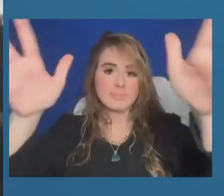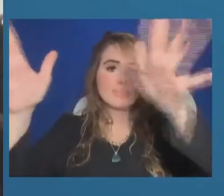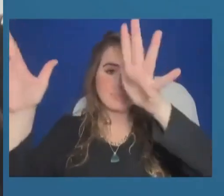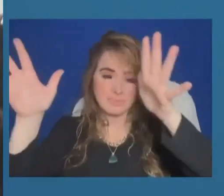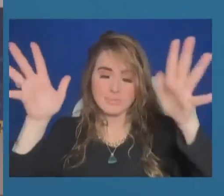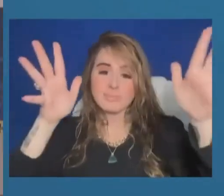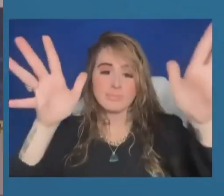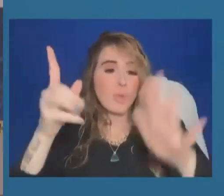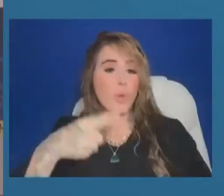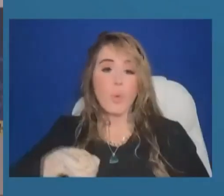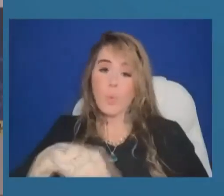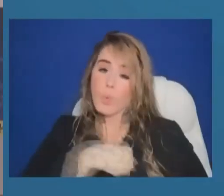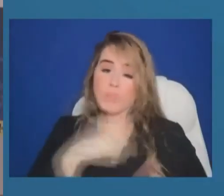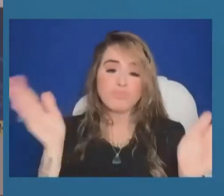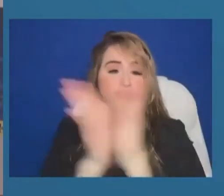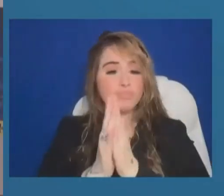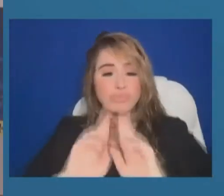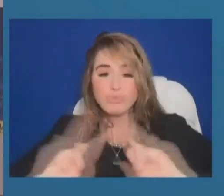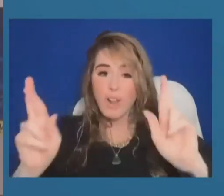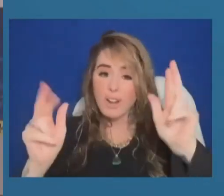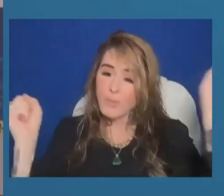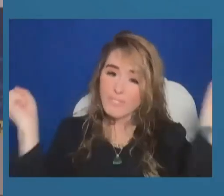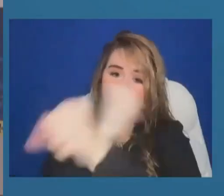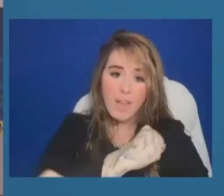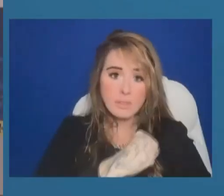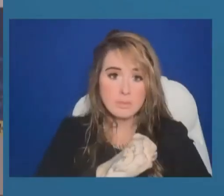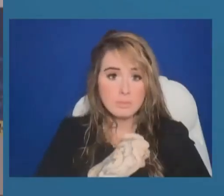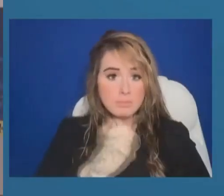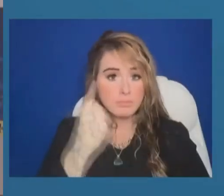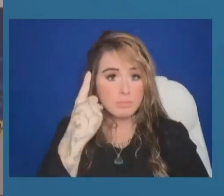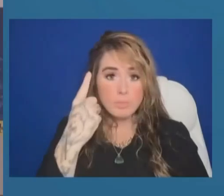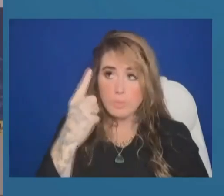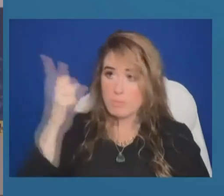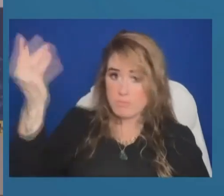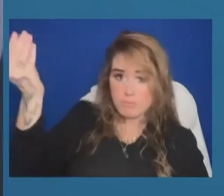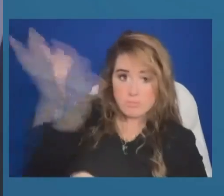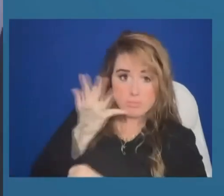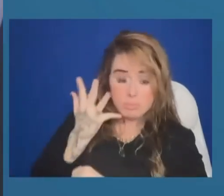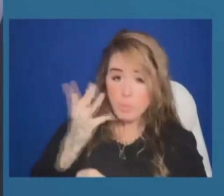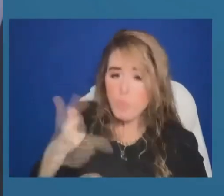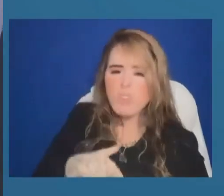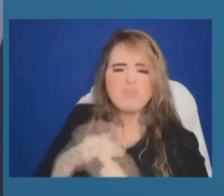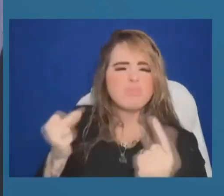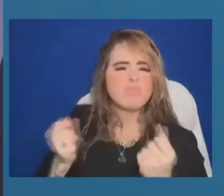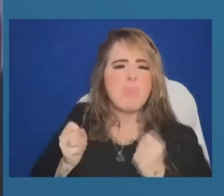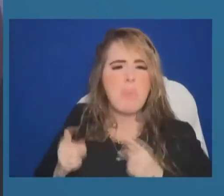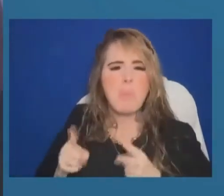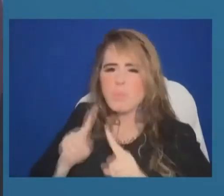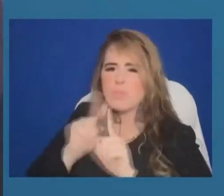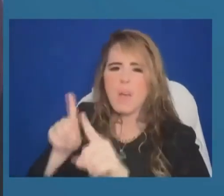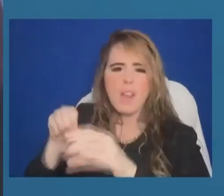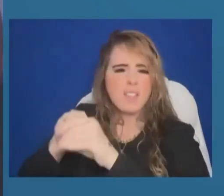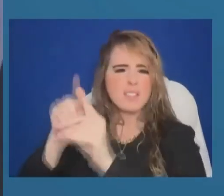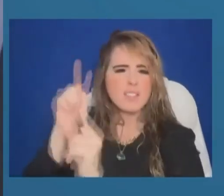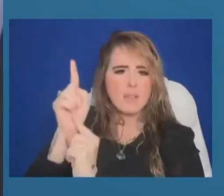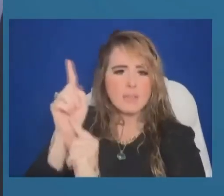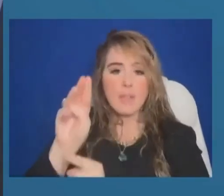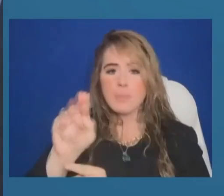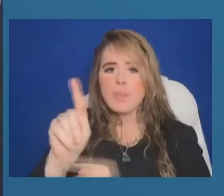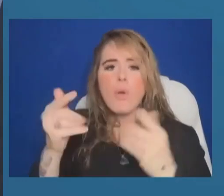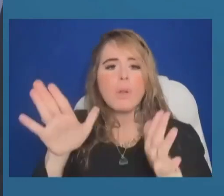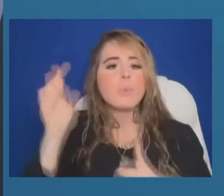we're in fight mode. Within seconds of us getting this notification, our MTA was prepared. We knew this could